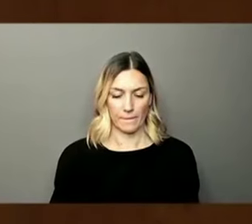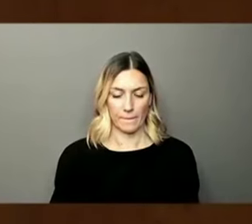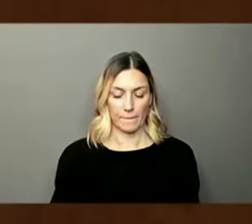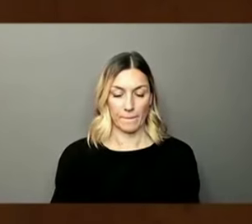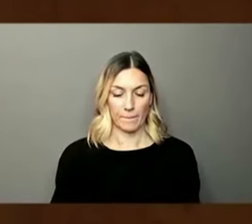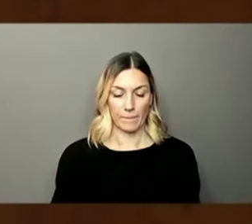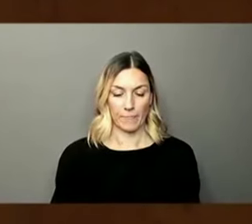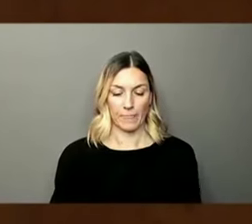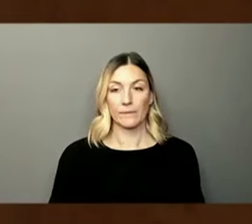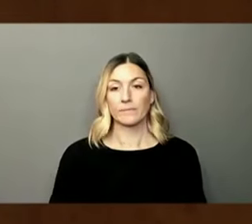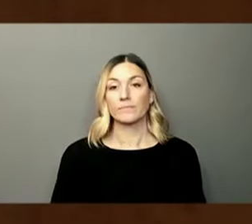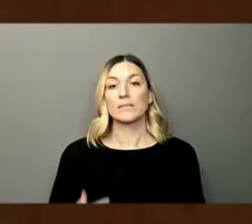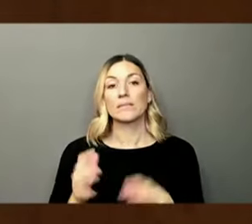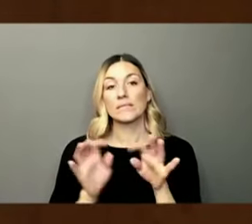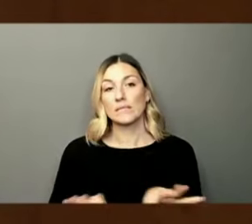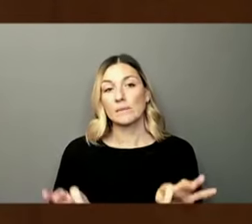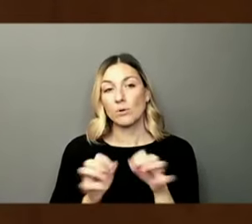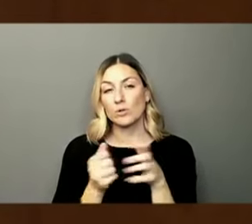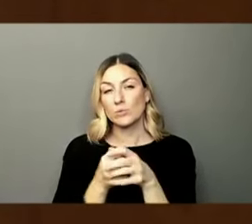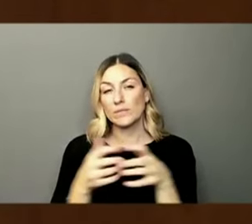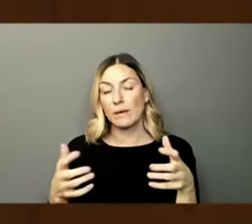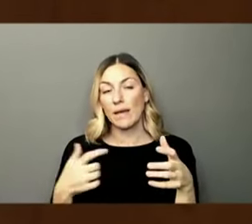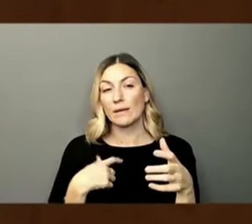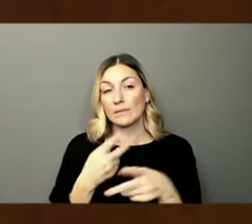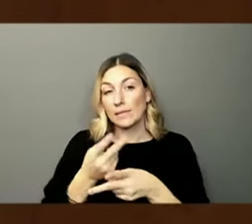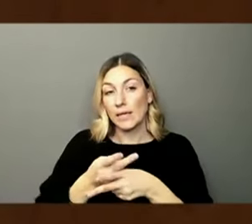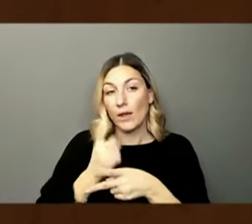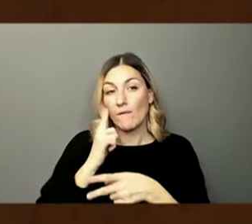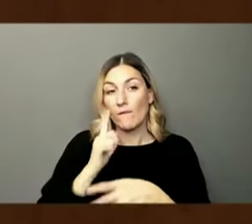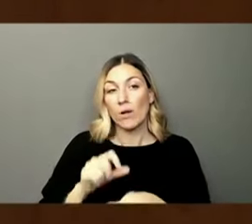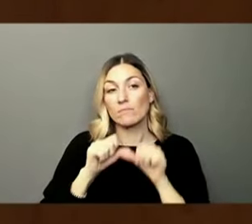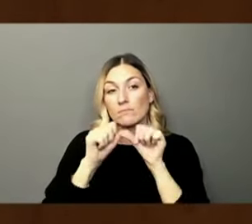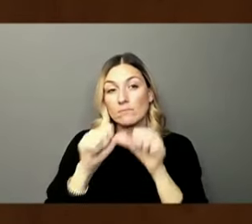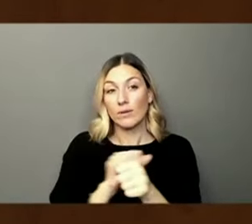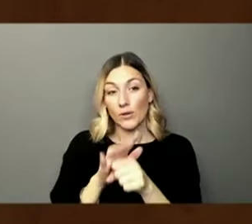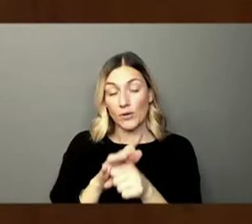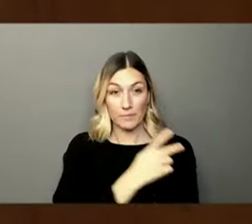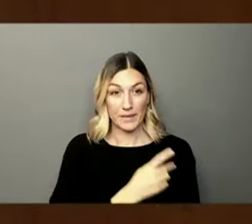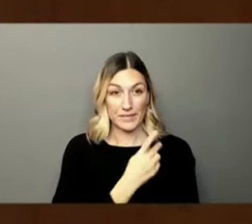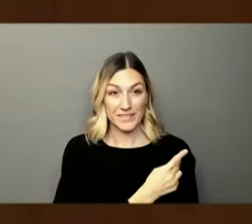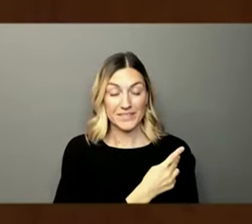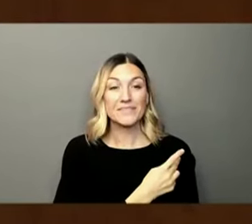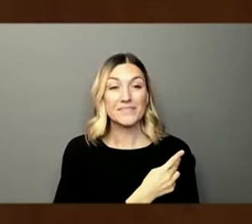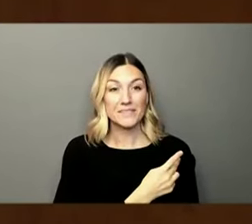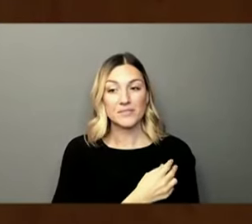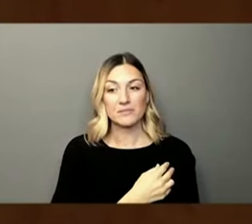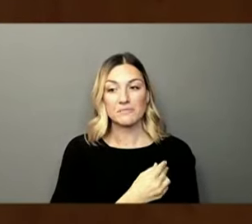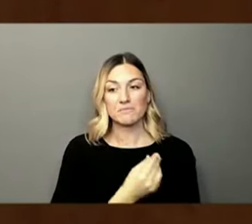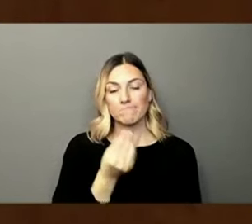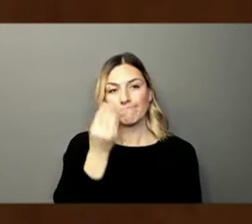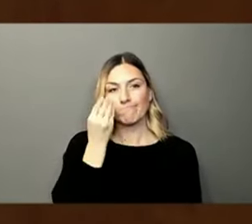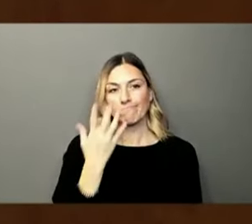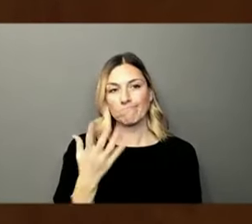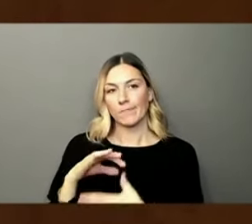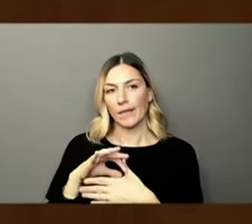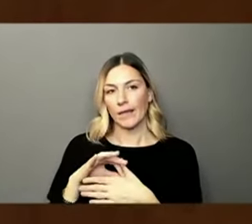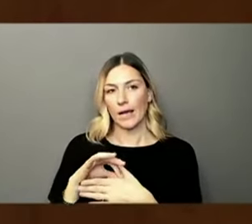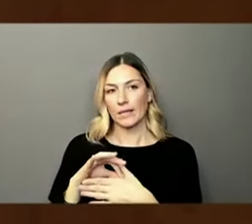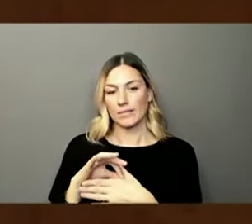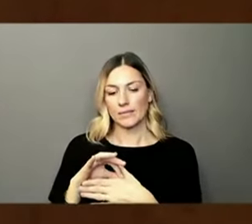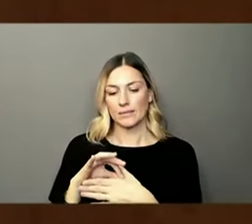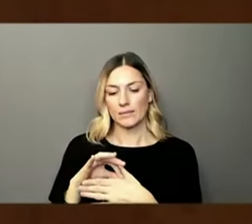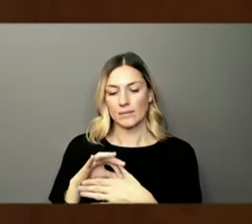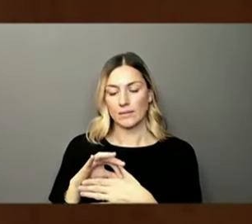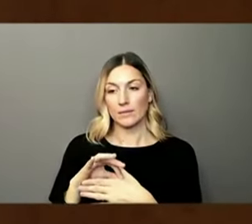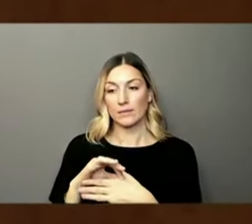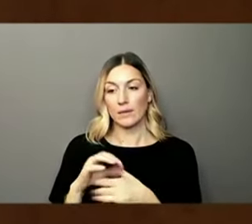in being able to expand the care that we provide to long COVID patients. So just to give a context, it is a